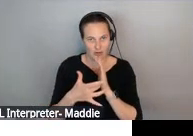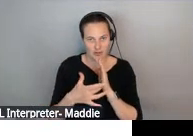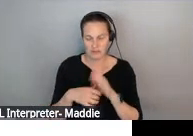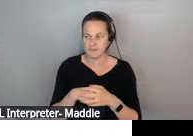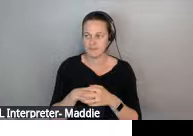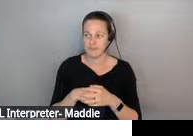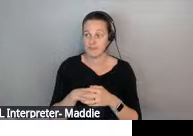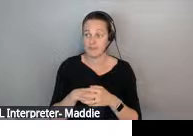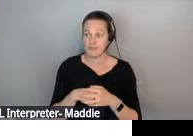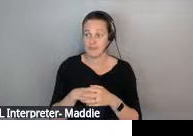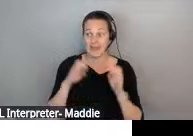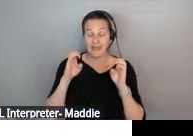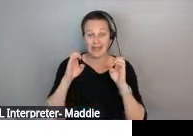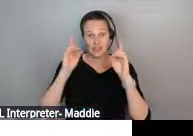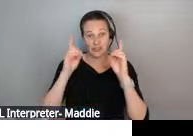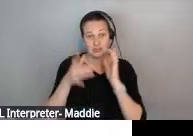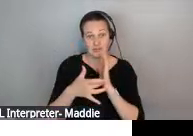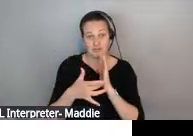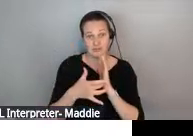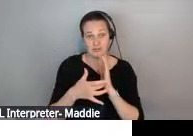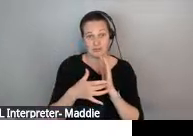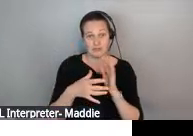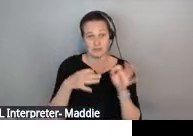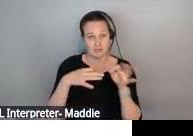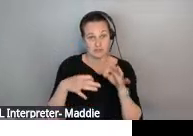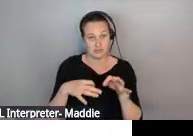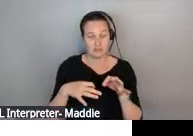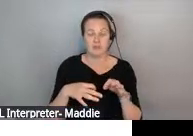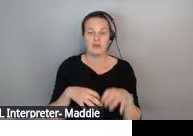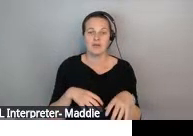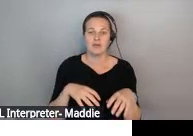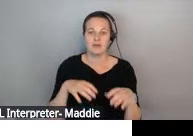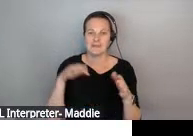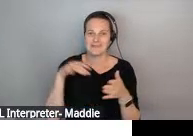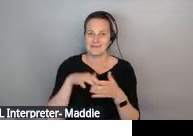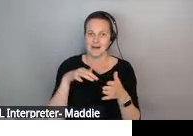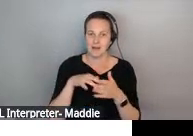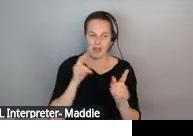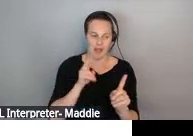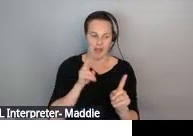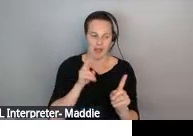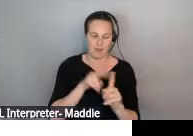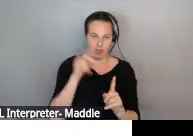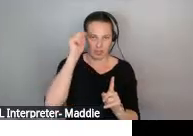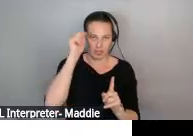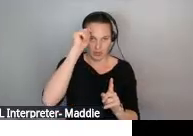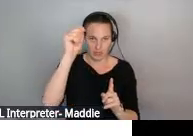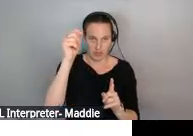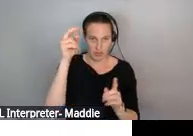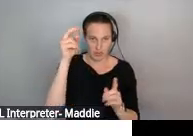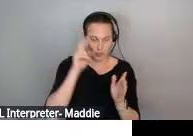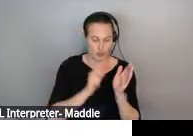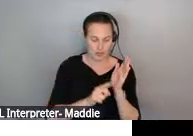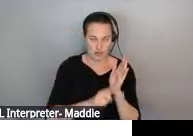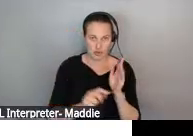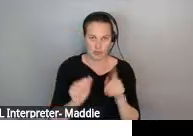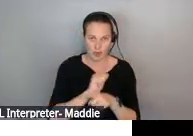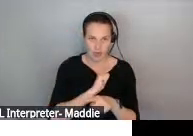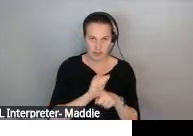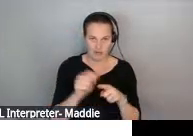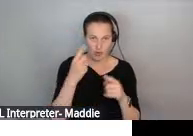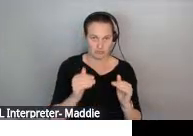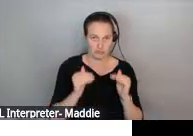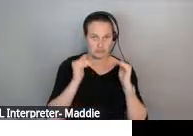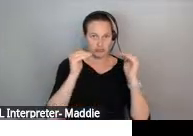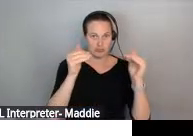Educational technology is defined as the ethical study and application of theory, research, and practices to advance knowledge,